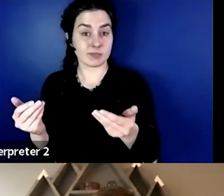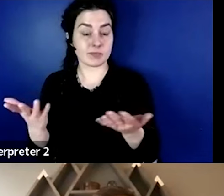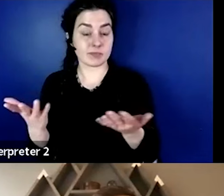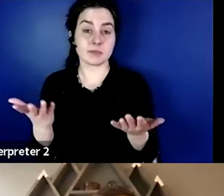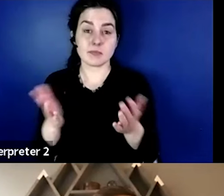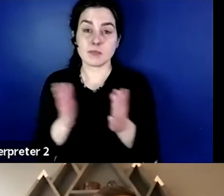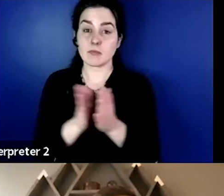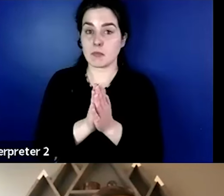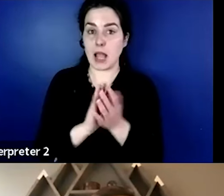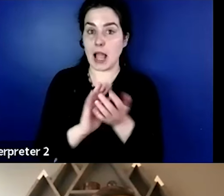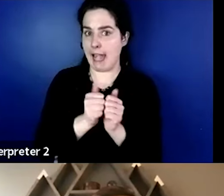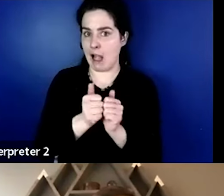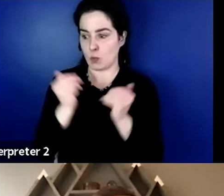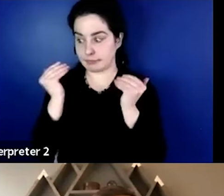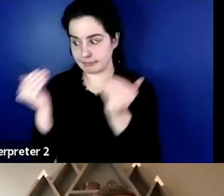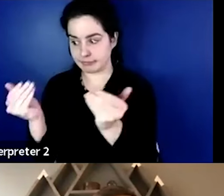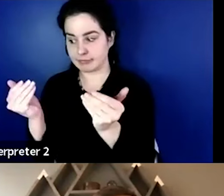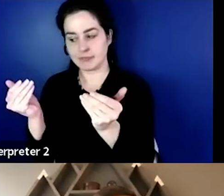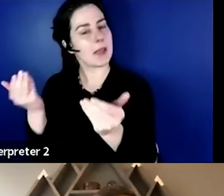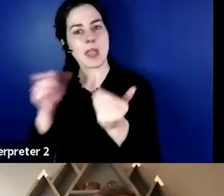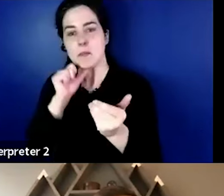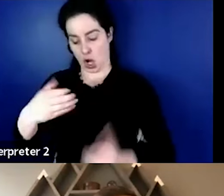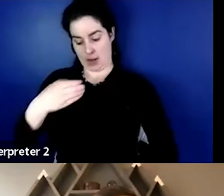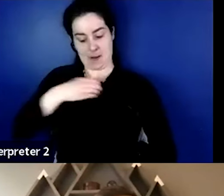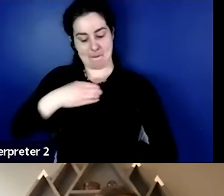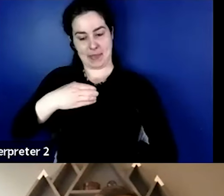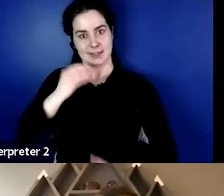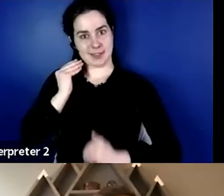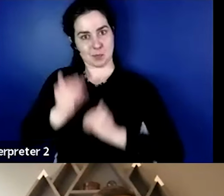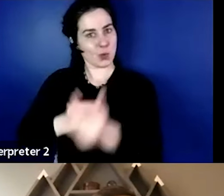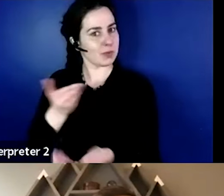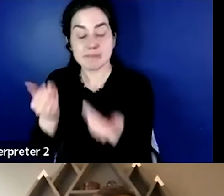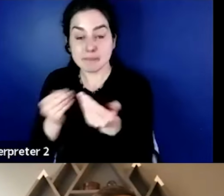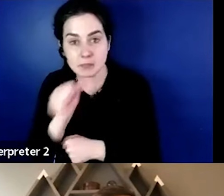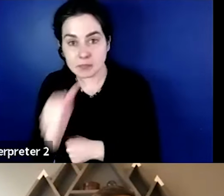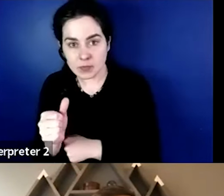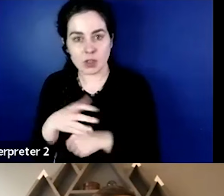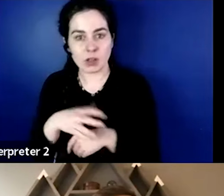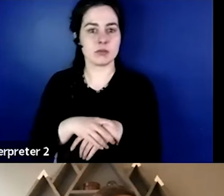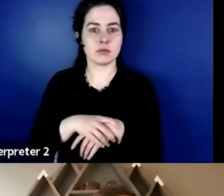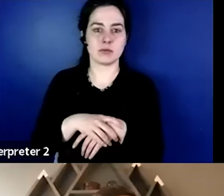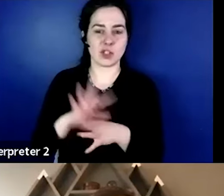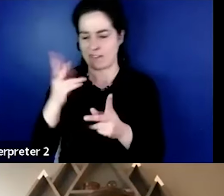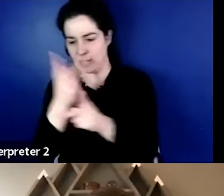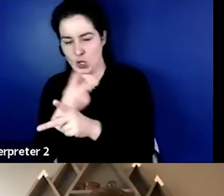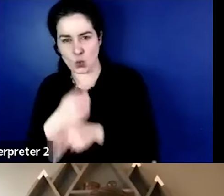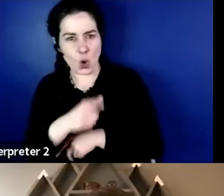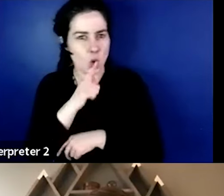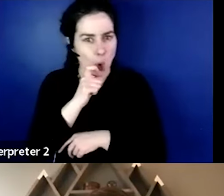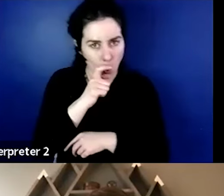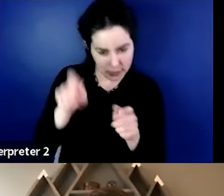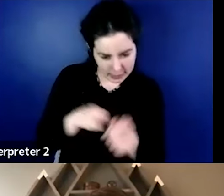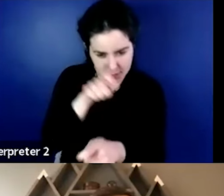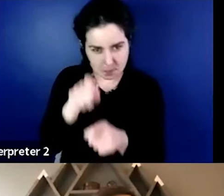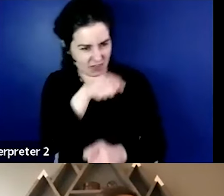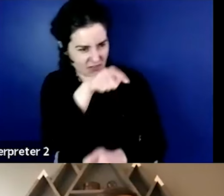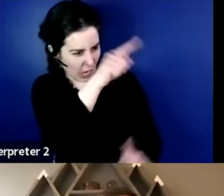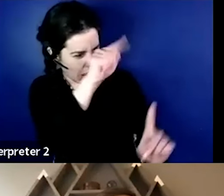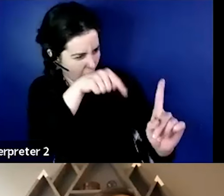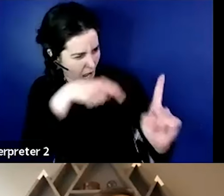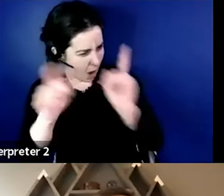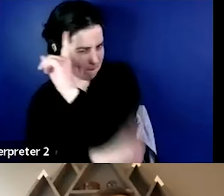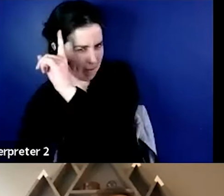deal with it as a complaint, as a way to, you know, figure out who committed some sort of offense and punish them. We might deal